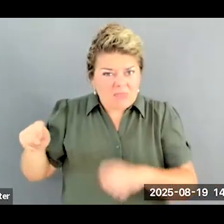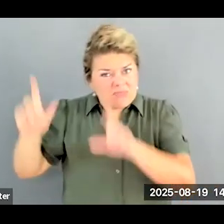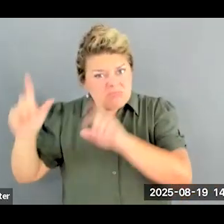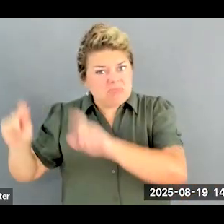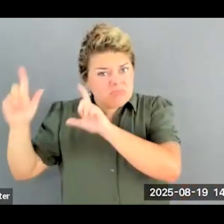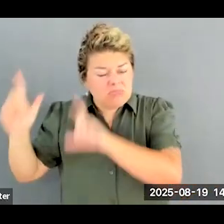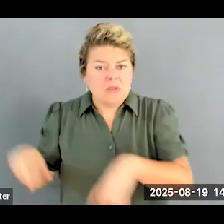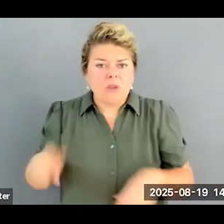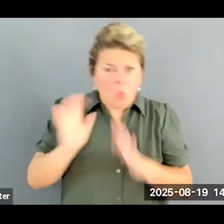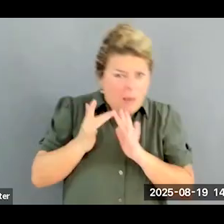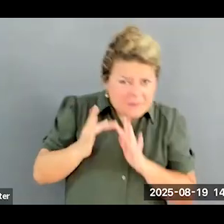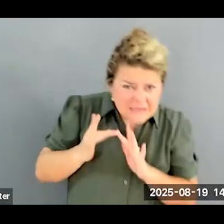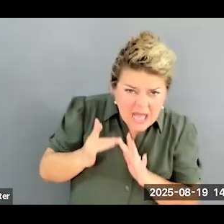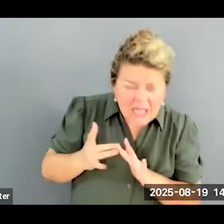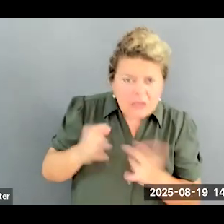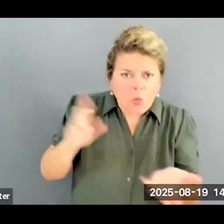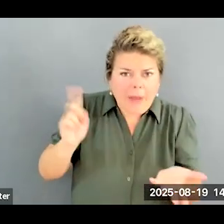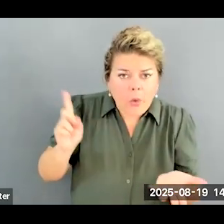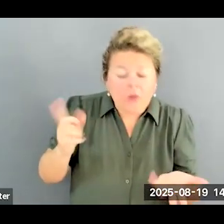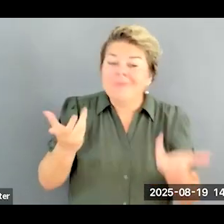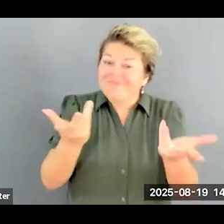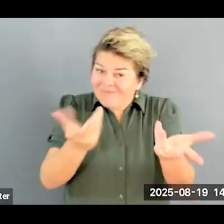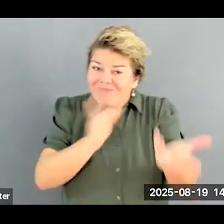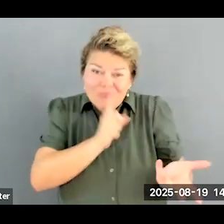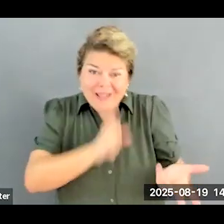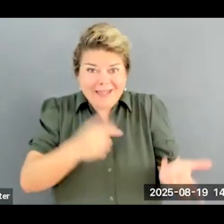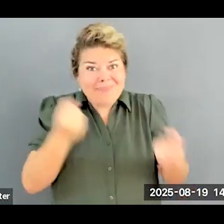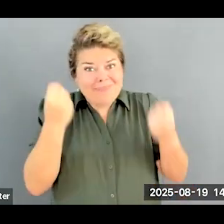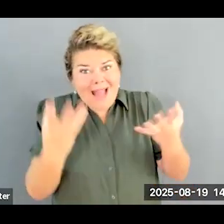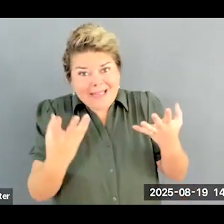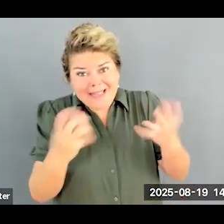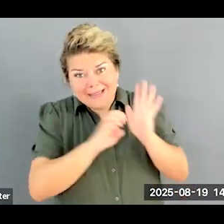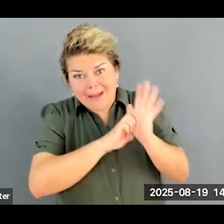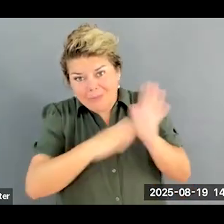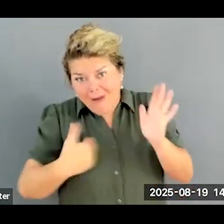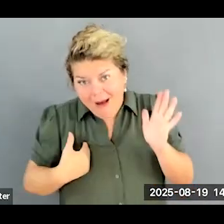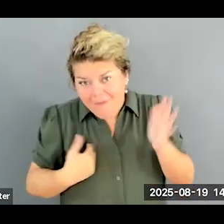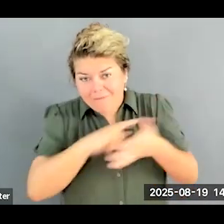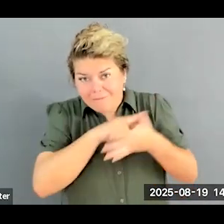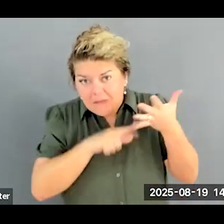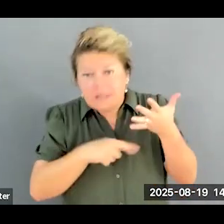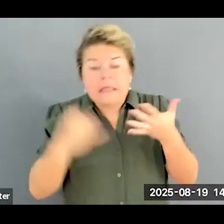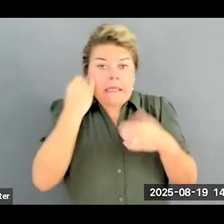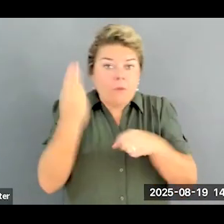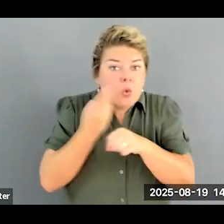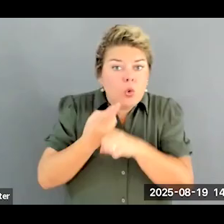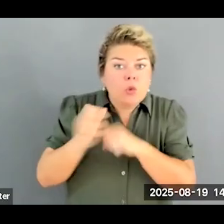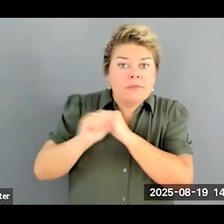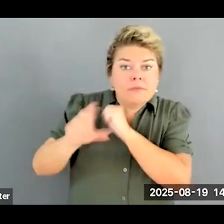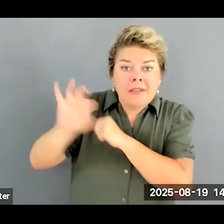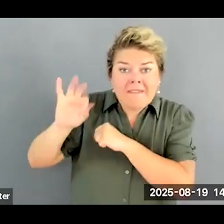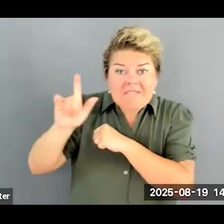websites? Well, really, it's on many things. So you want to ask yourself, do you plan on using flyers,